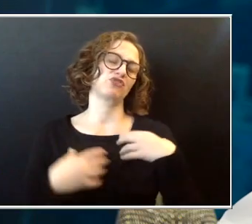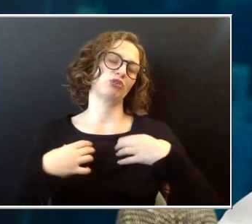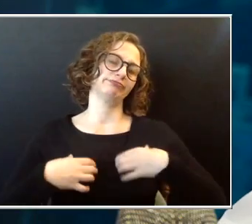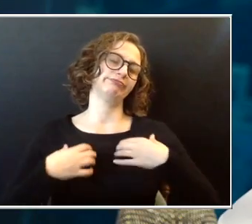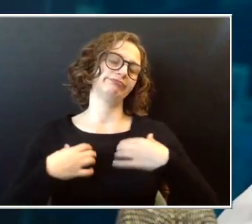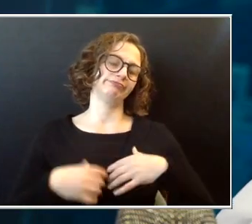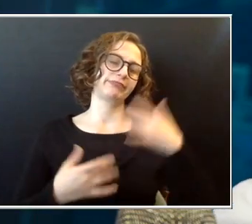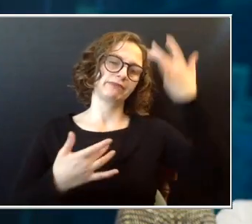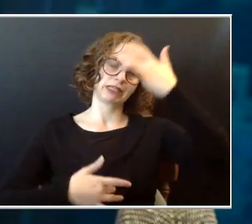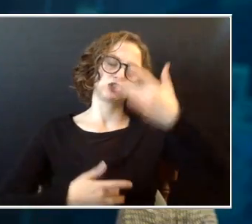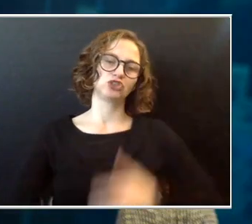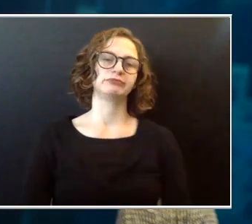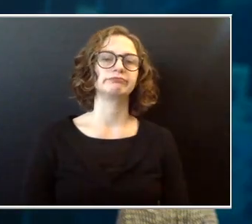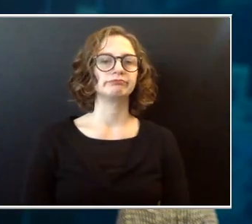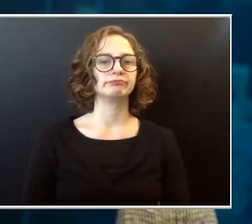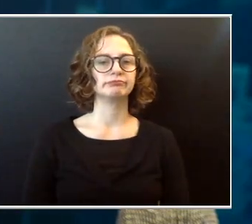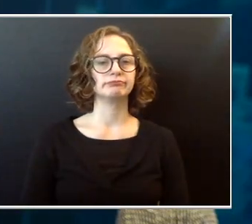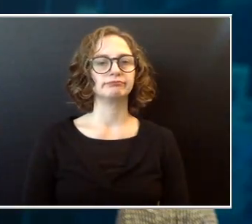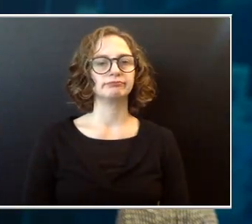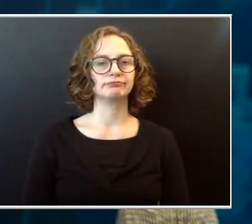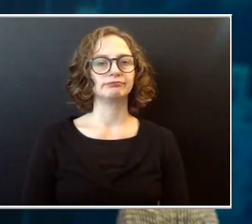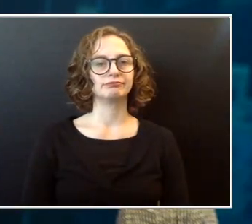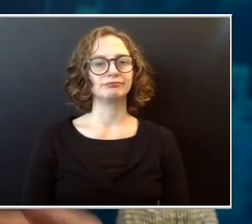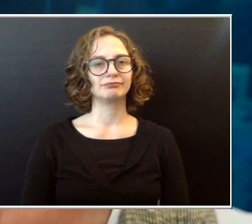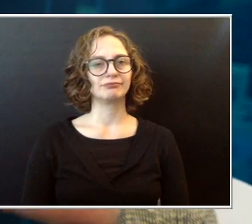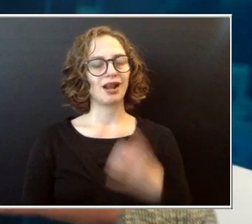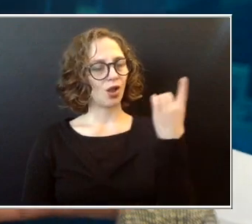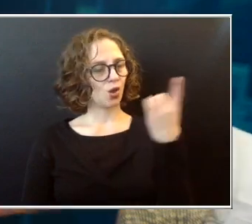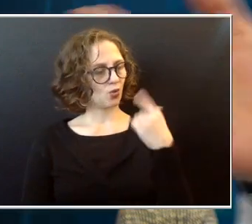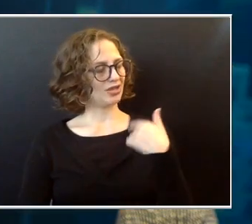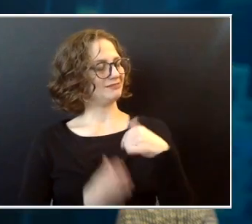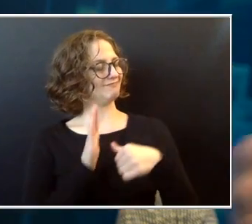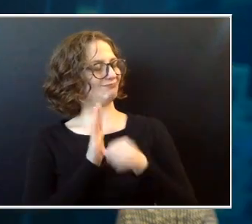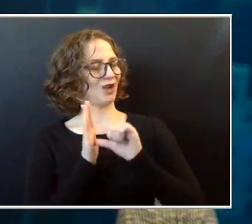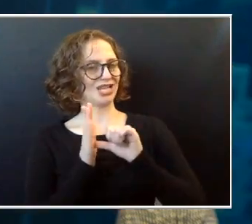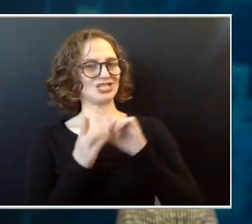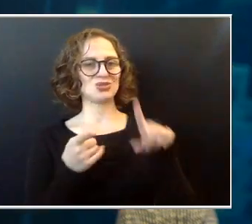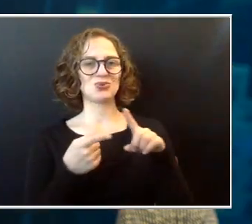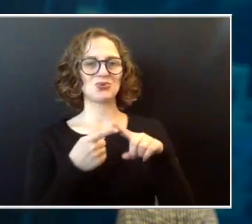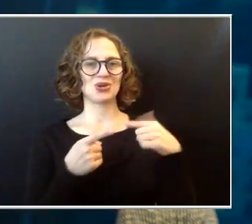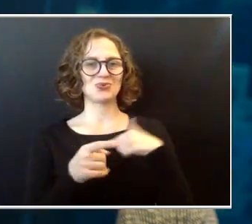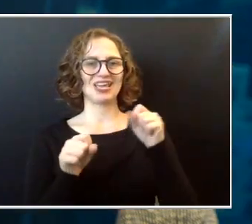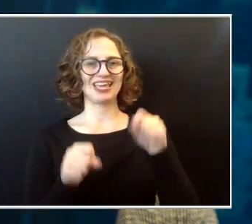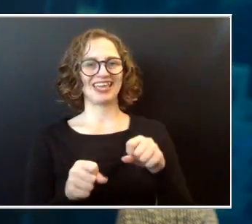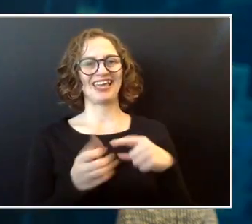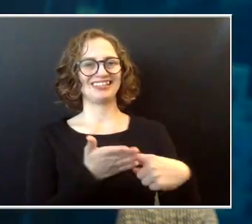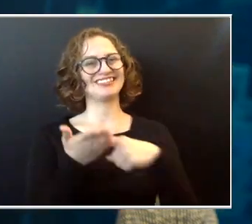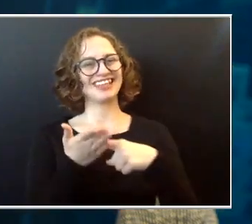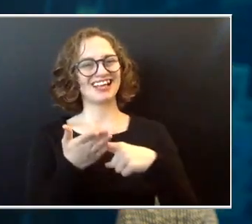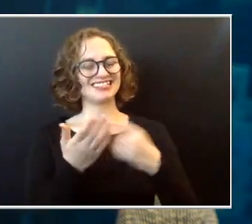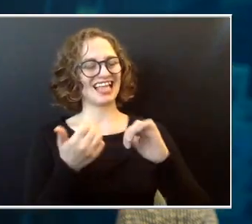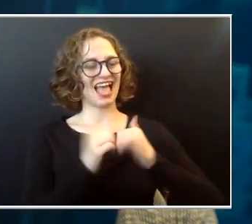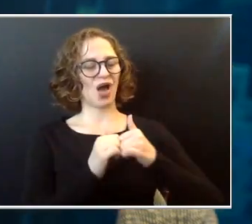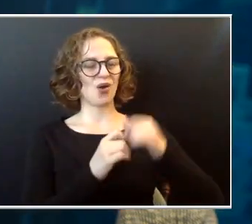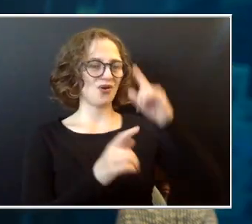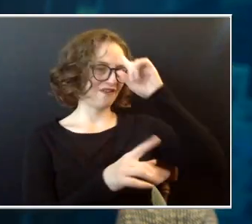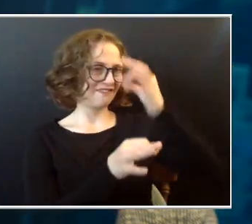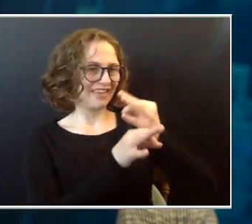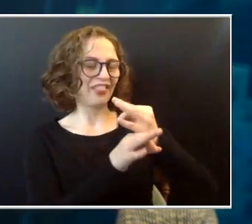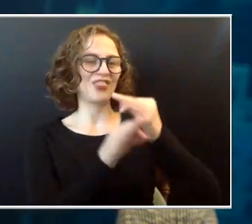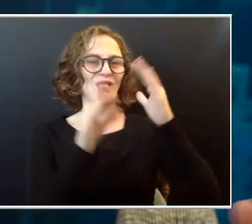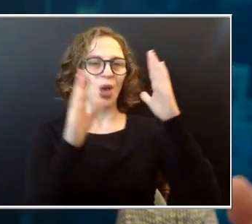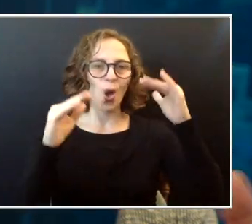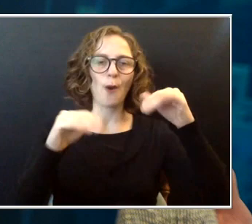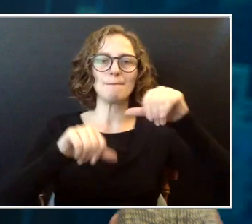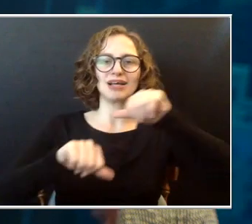I'm always impressed on this program when we're able to talk about this intersection of faith, hope, and science. Mm-hmm. Having faith in your